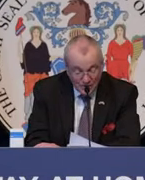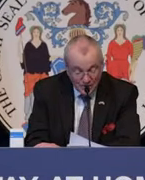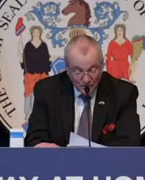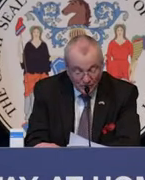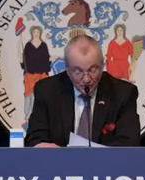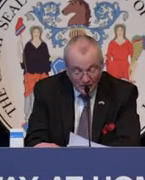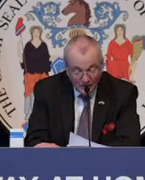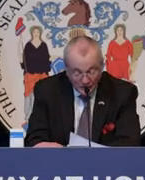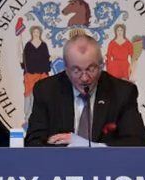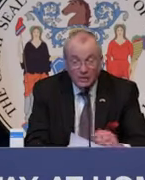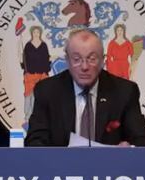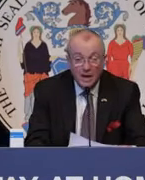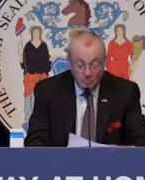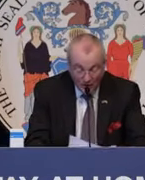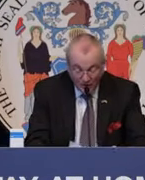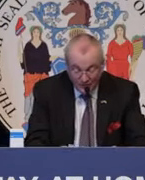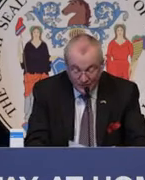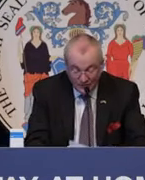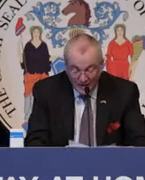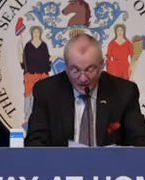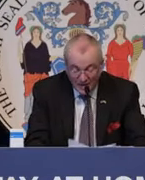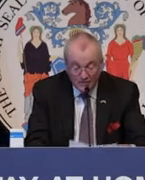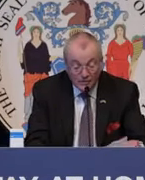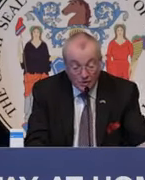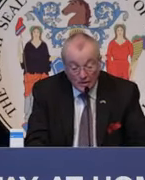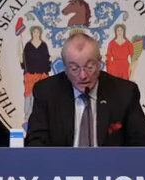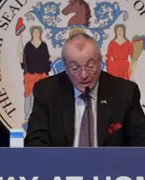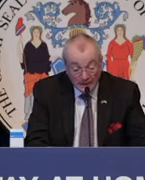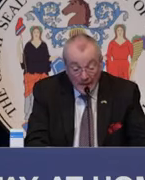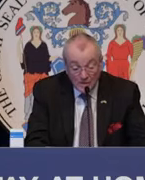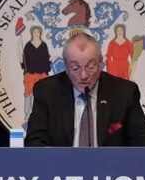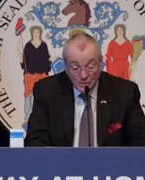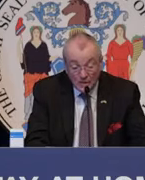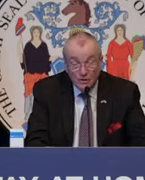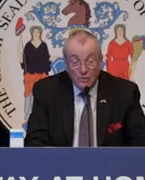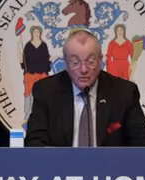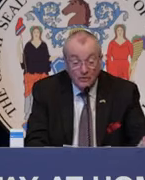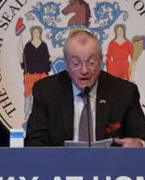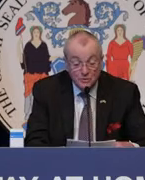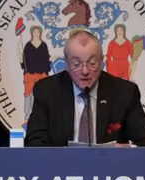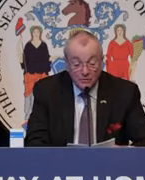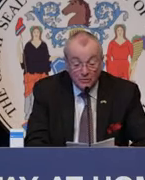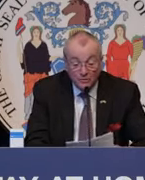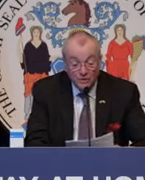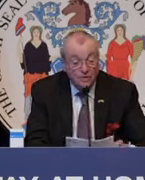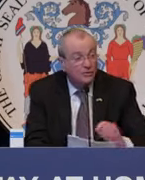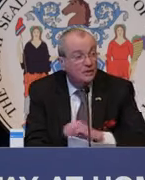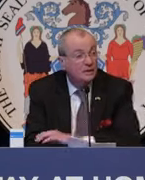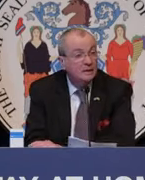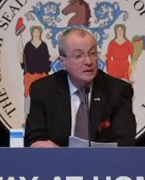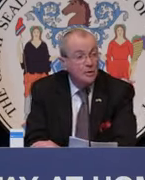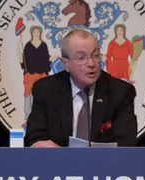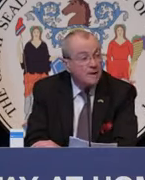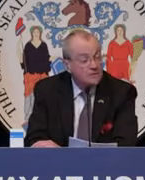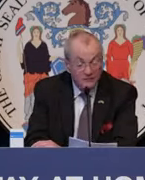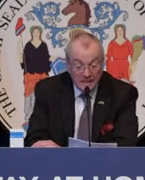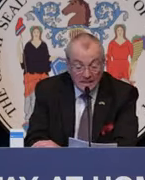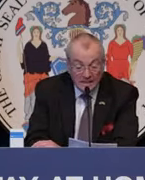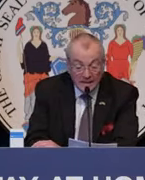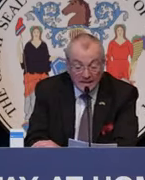House of Representatives, we're seeing similar bipartisan efforts. I had a conference call last week with a group of House members from New Jersey, New